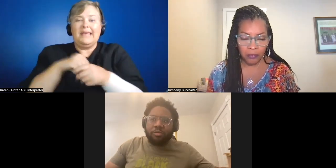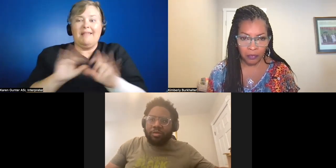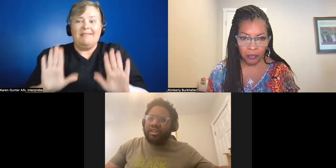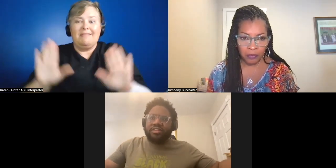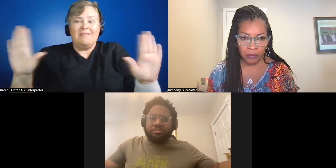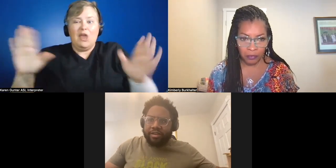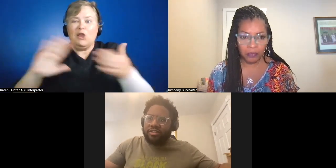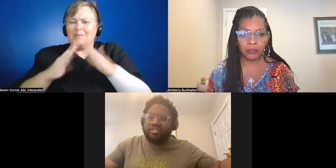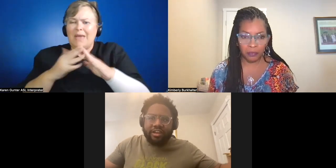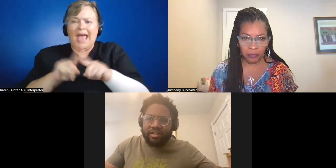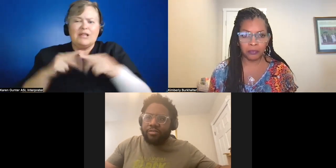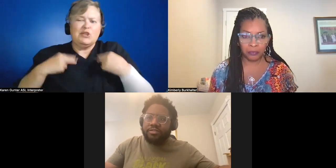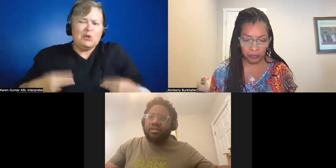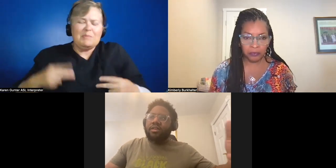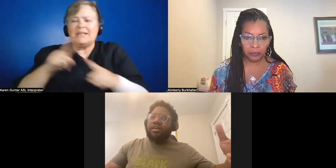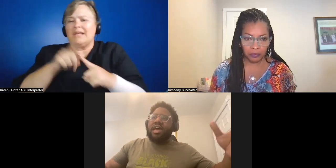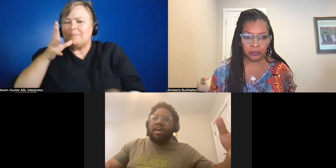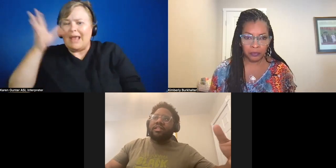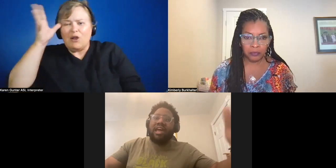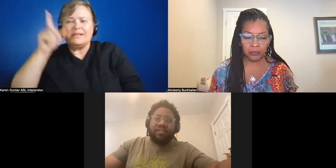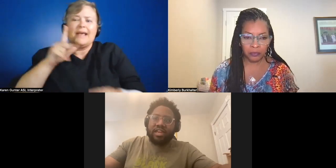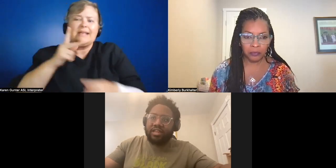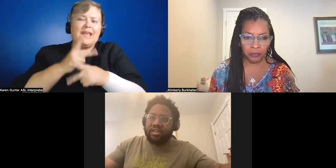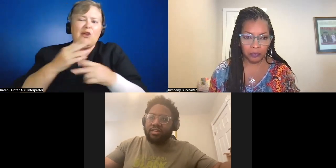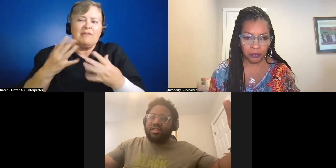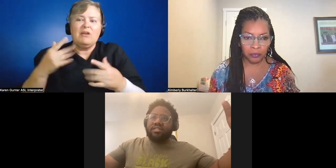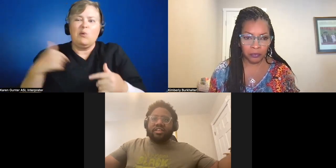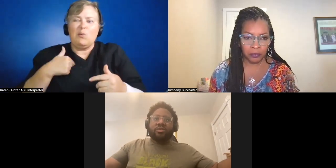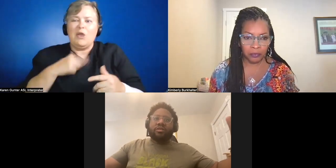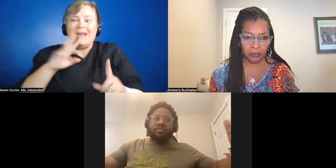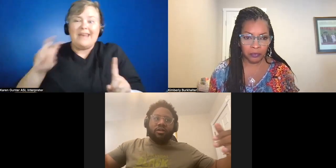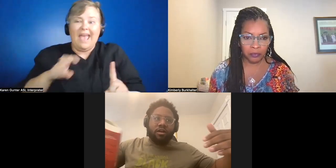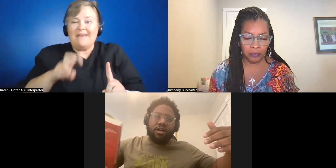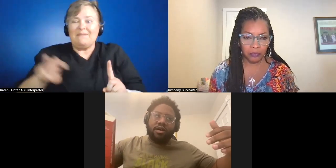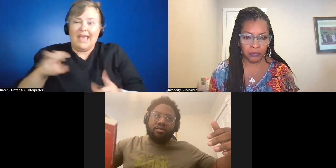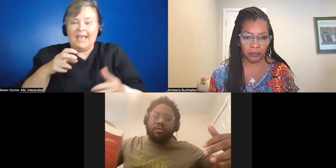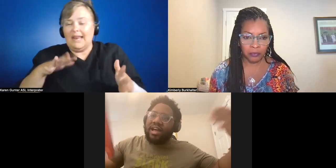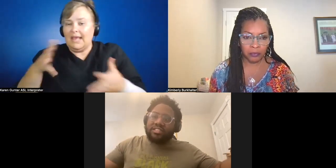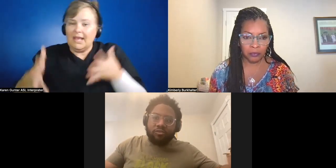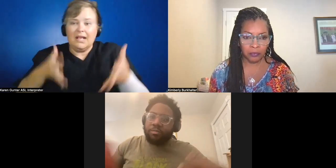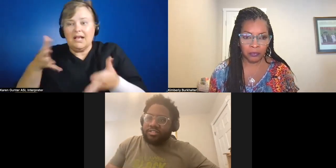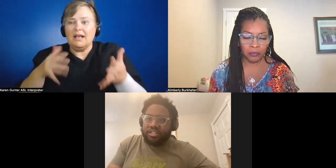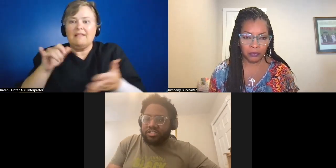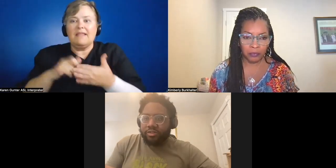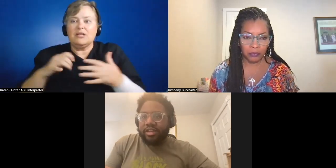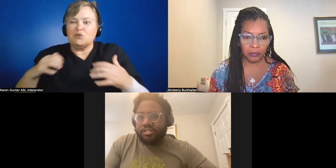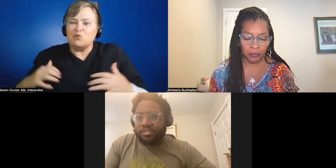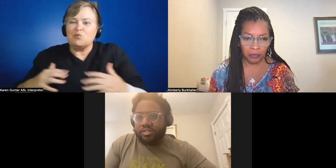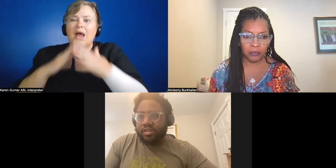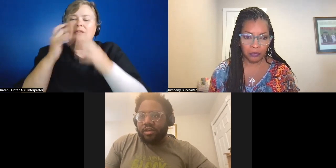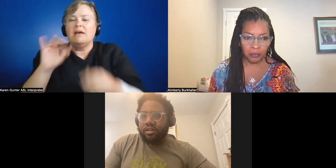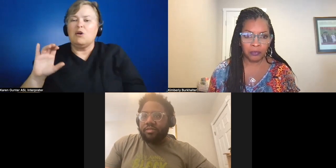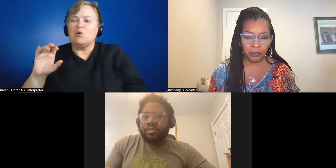as human beings, as parents, as caregivers, have navigating this sort of rise of criminalization